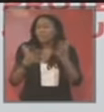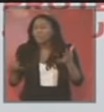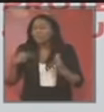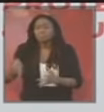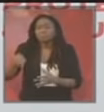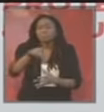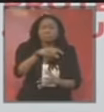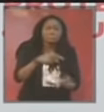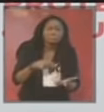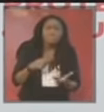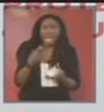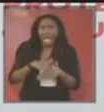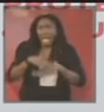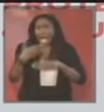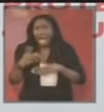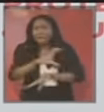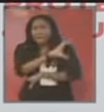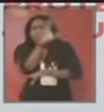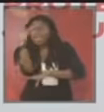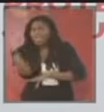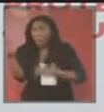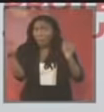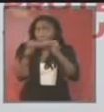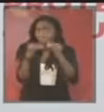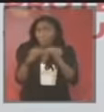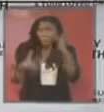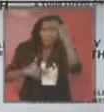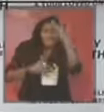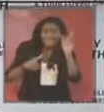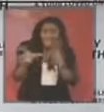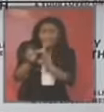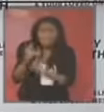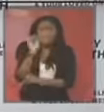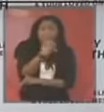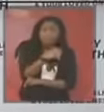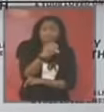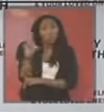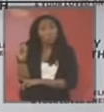trends, post-Christmas and New Year festivities.